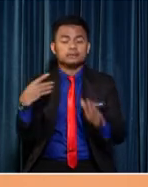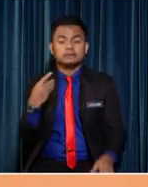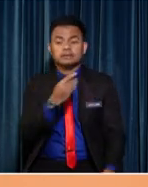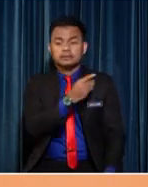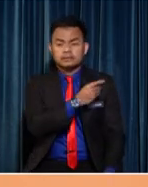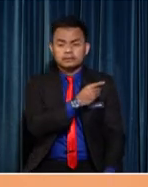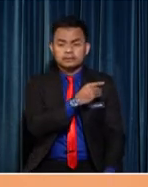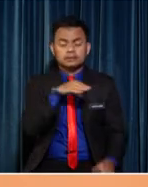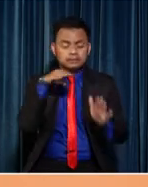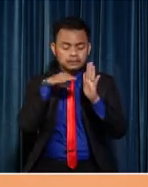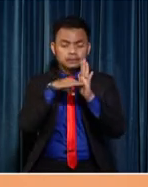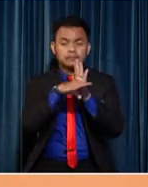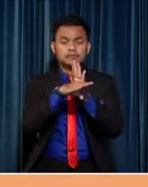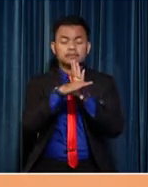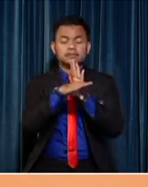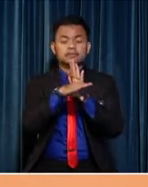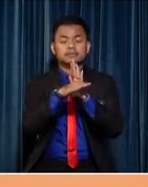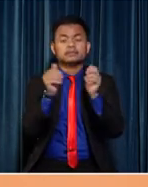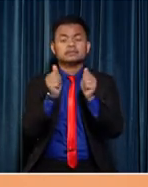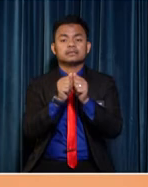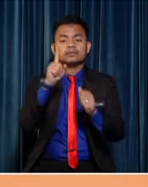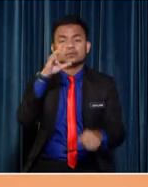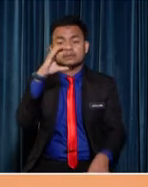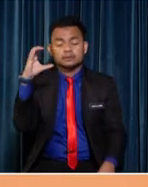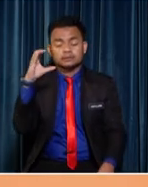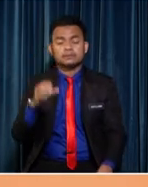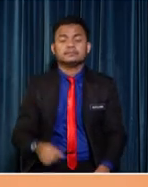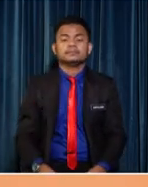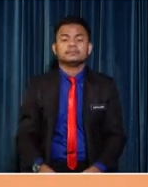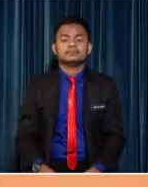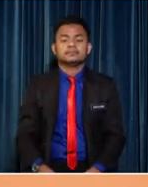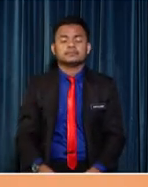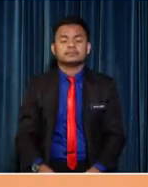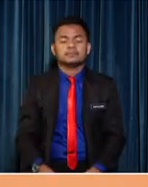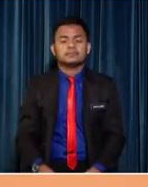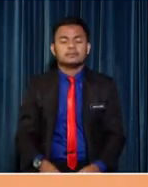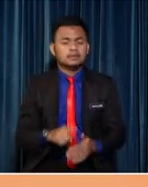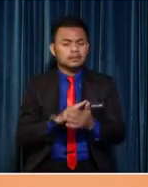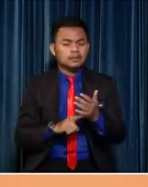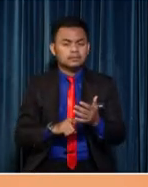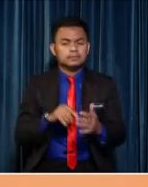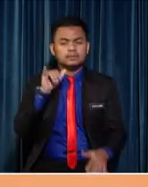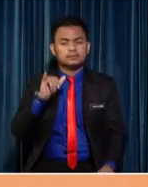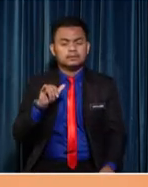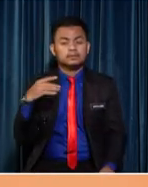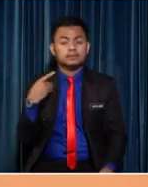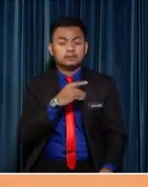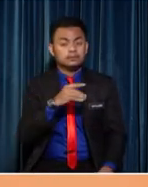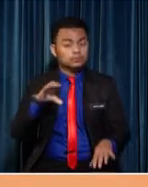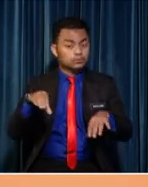to divide by 100. What should we do next?